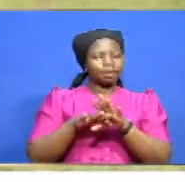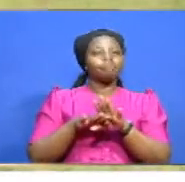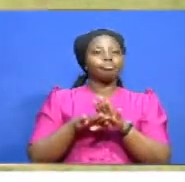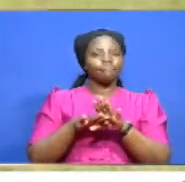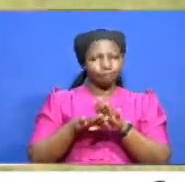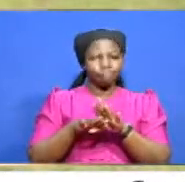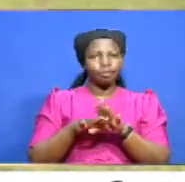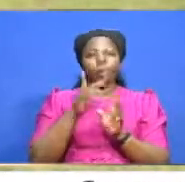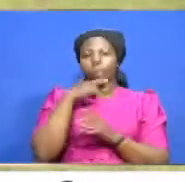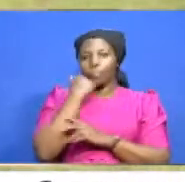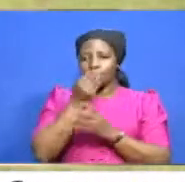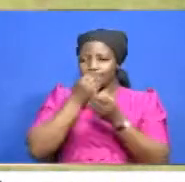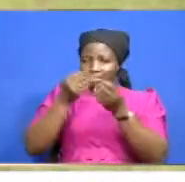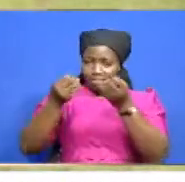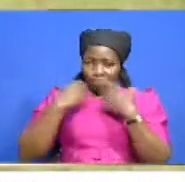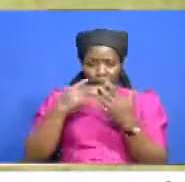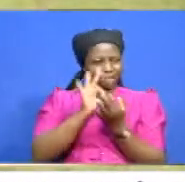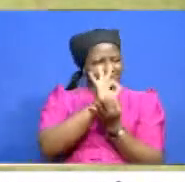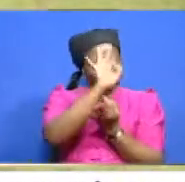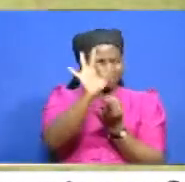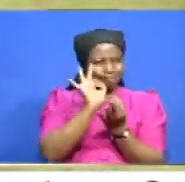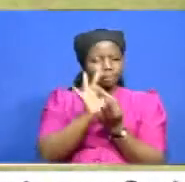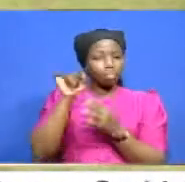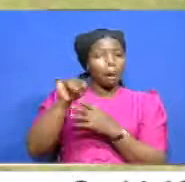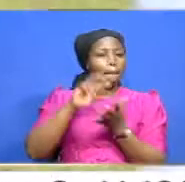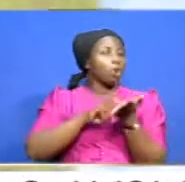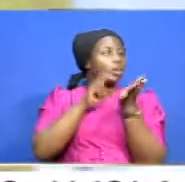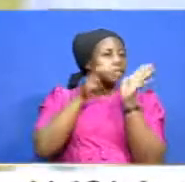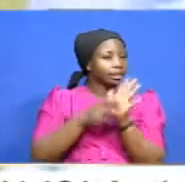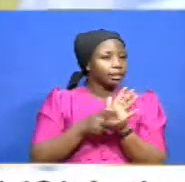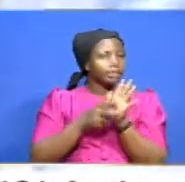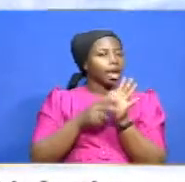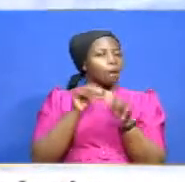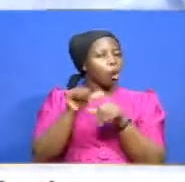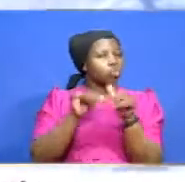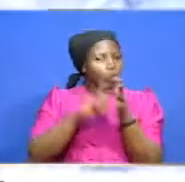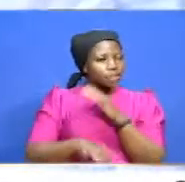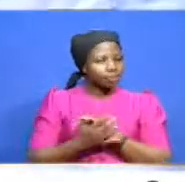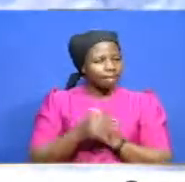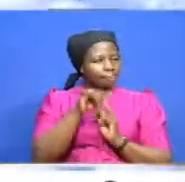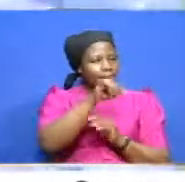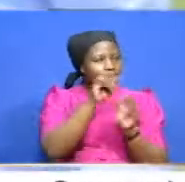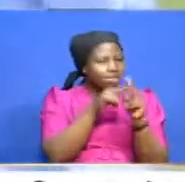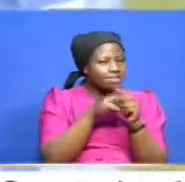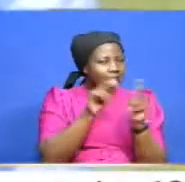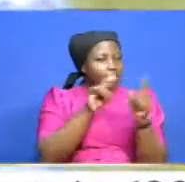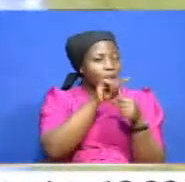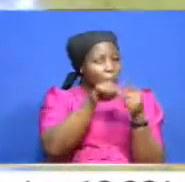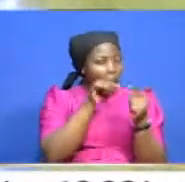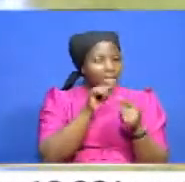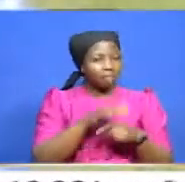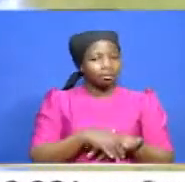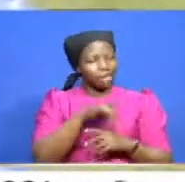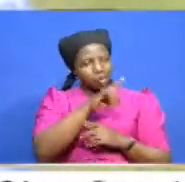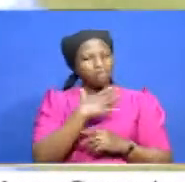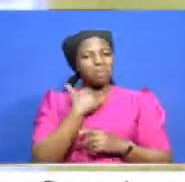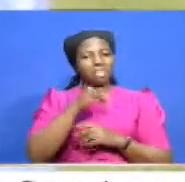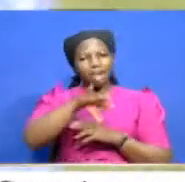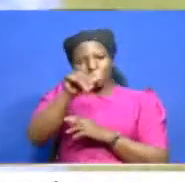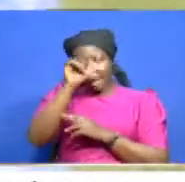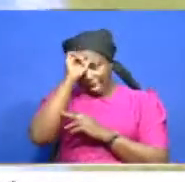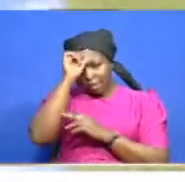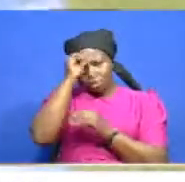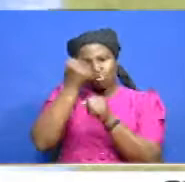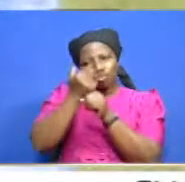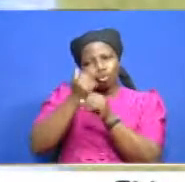management members, who's going to tell us exactly what this project is all about and when it was initiated and what they would really want the county government to